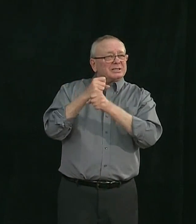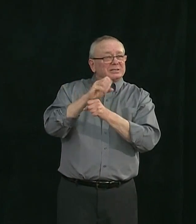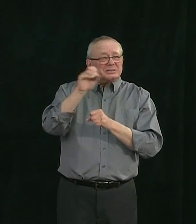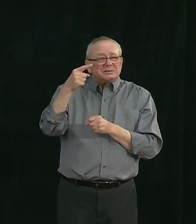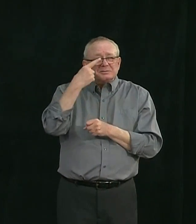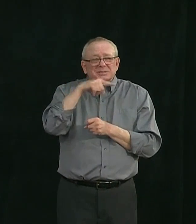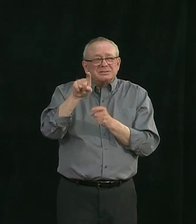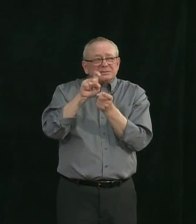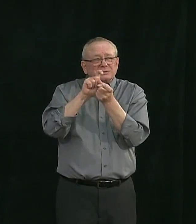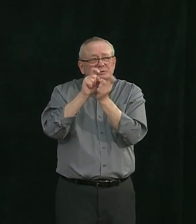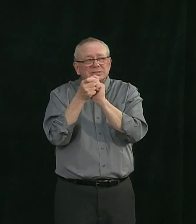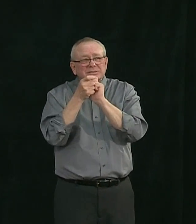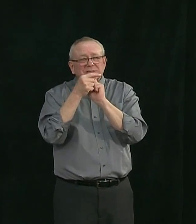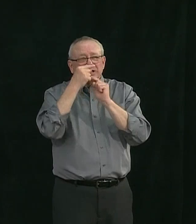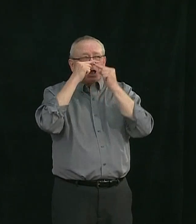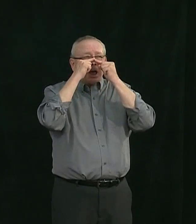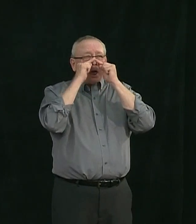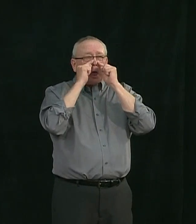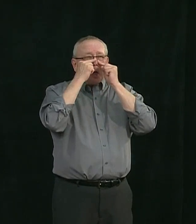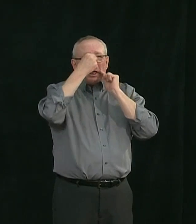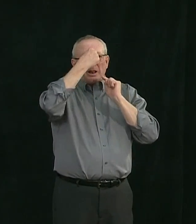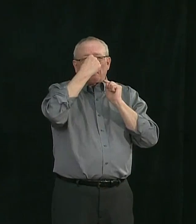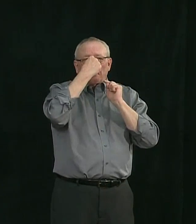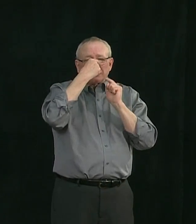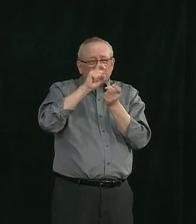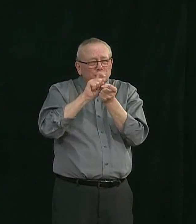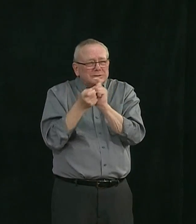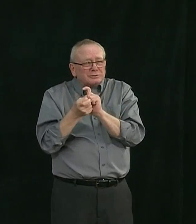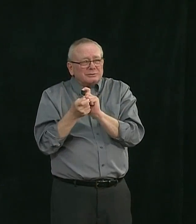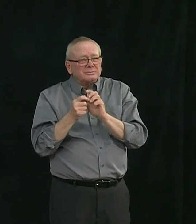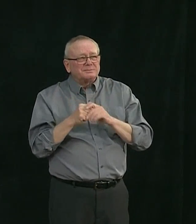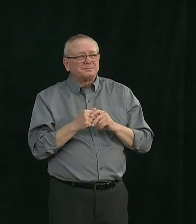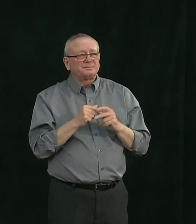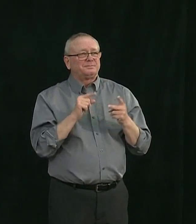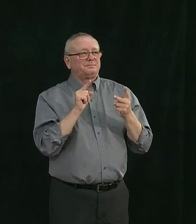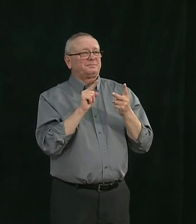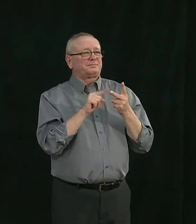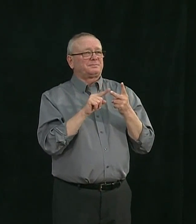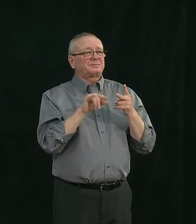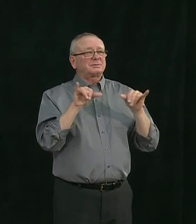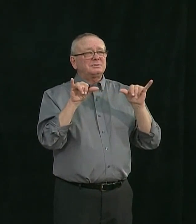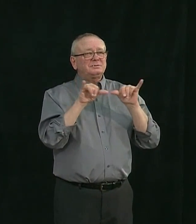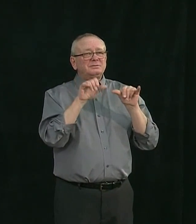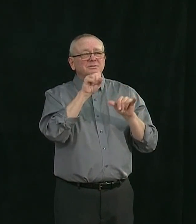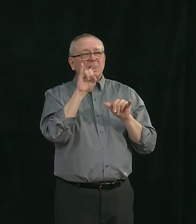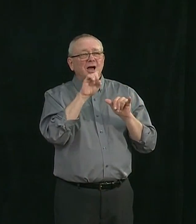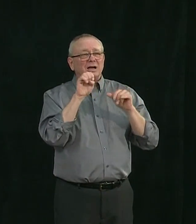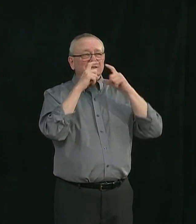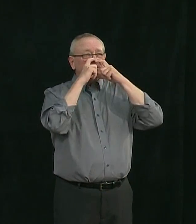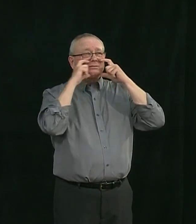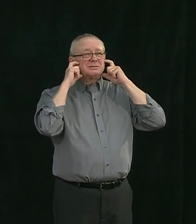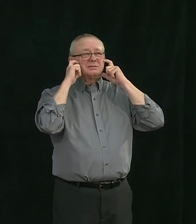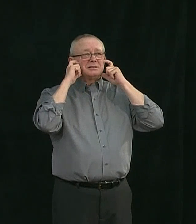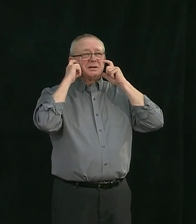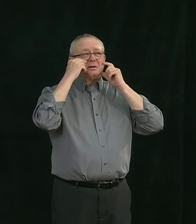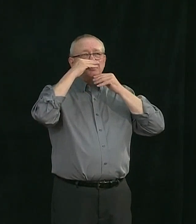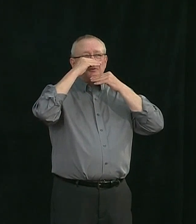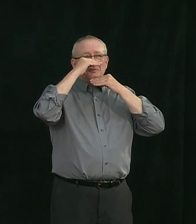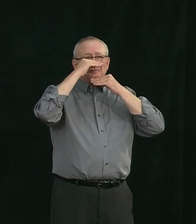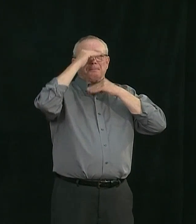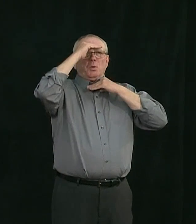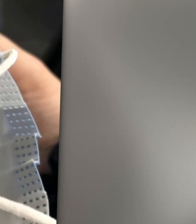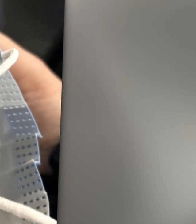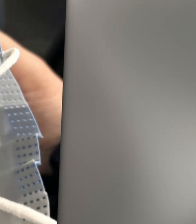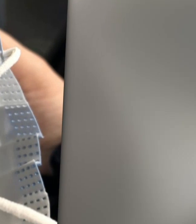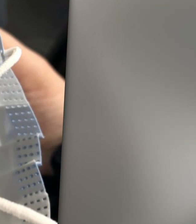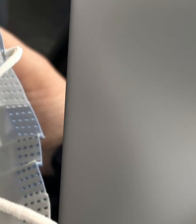them to increase the size so that when you pull the mask from nose to chin, there is more material to pull over, which will allow you to make sure that the masks are